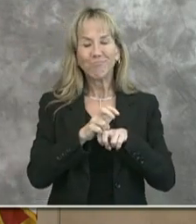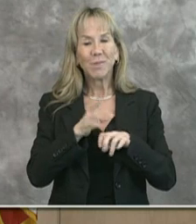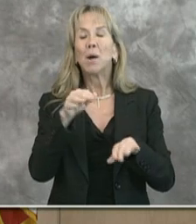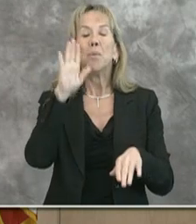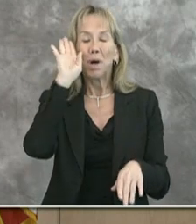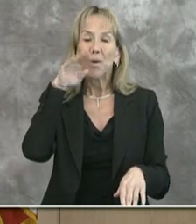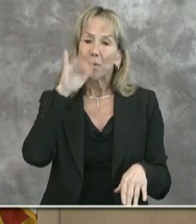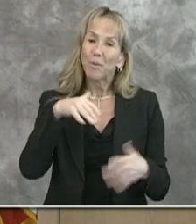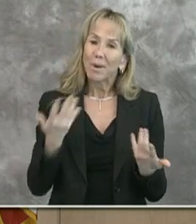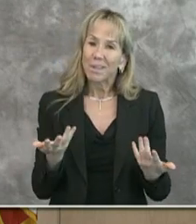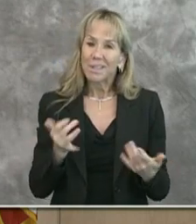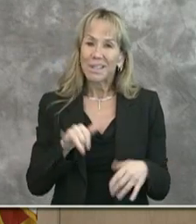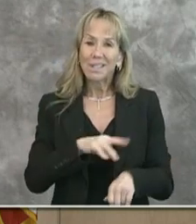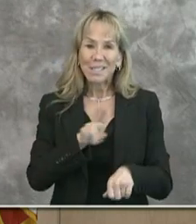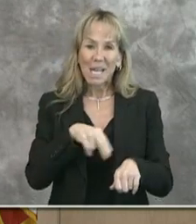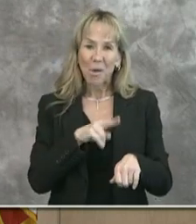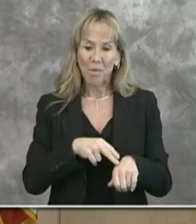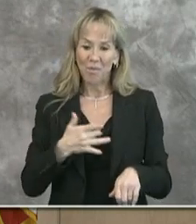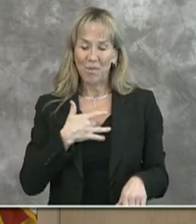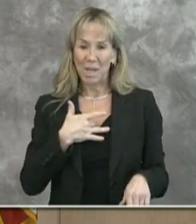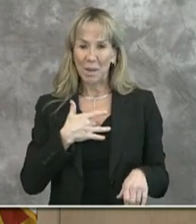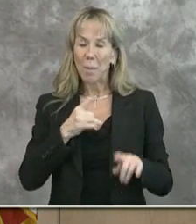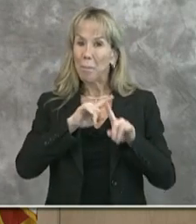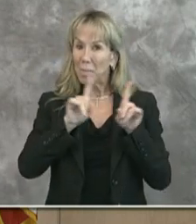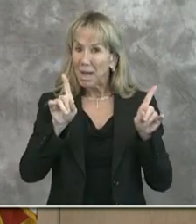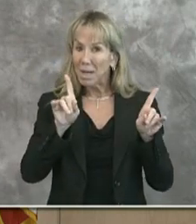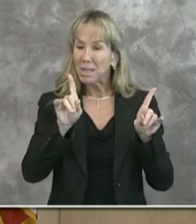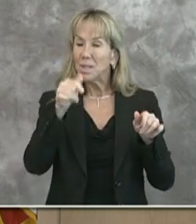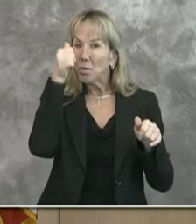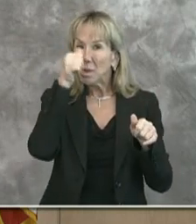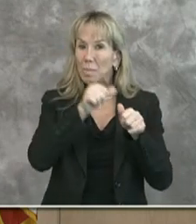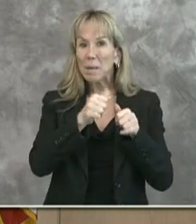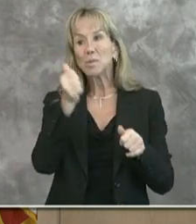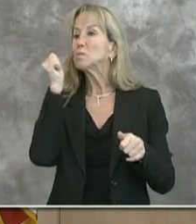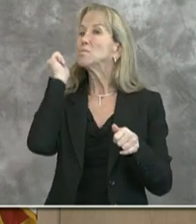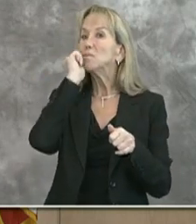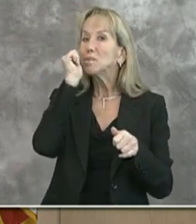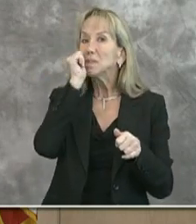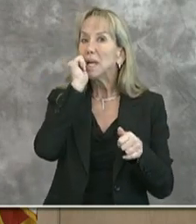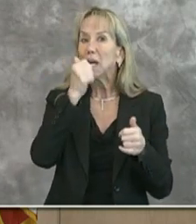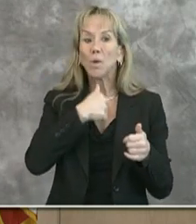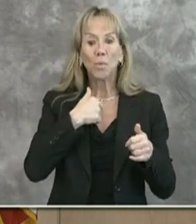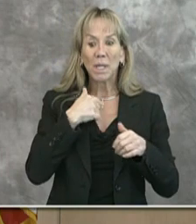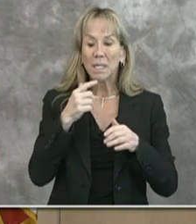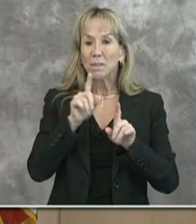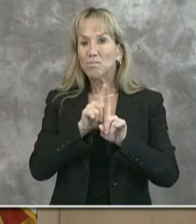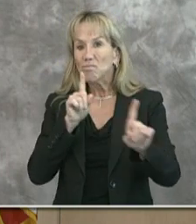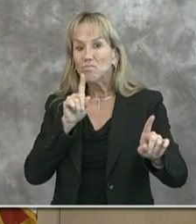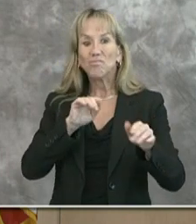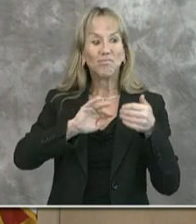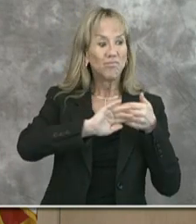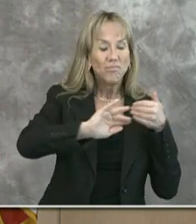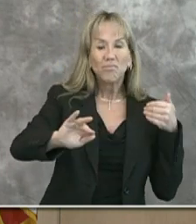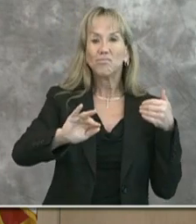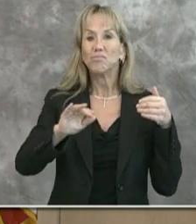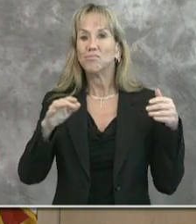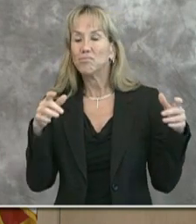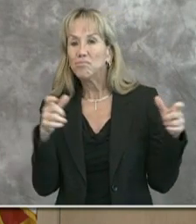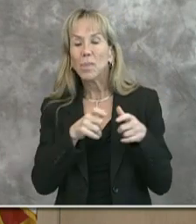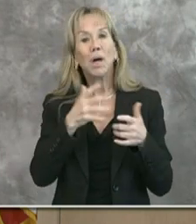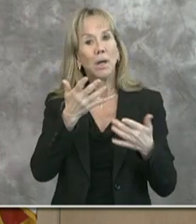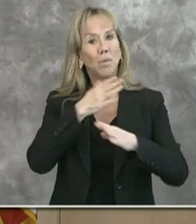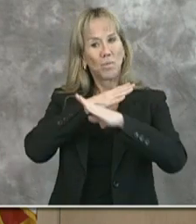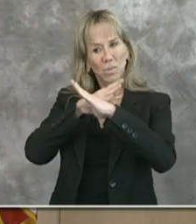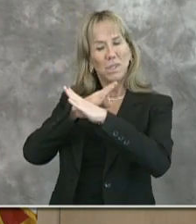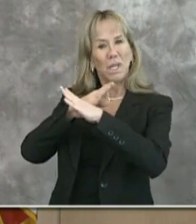natural. But we all need to daily remind ourselves that the actions we're taking are ones that are designed to save lives, to protect public health. They're also